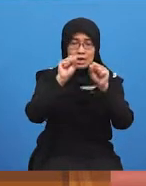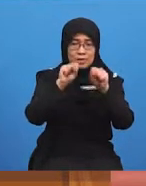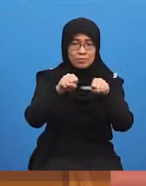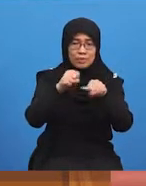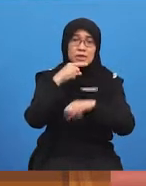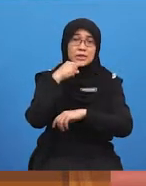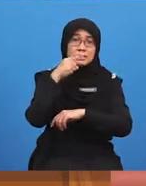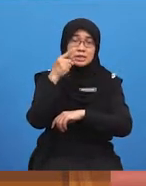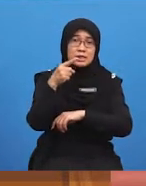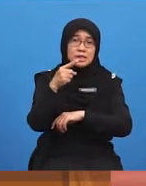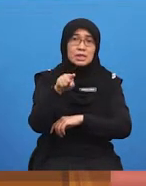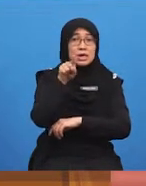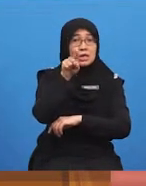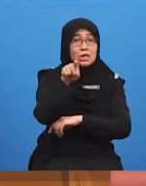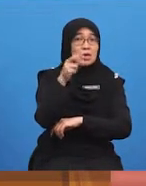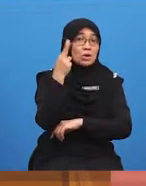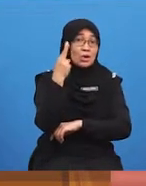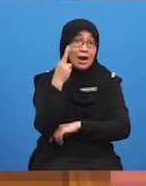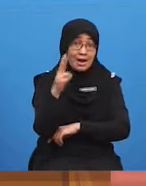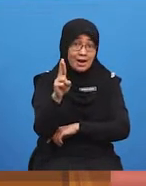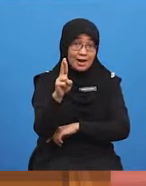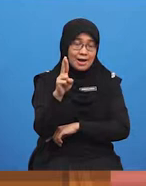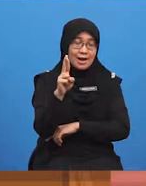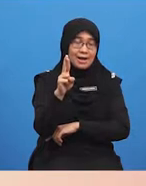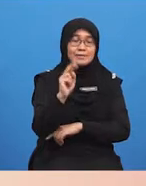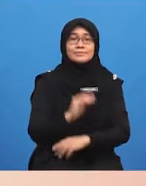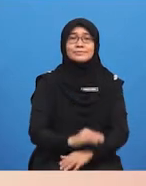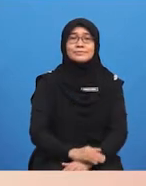Can you think of other examples of contractions, Yolo?